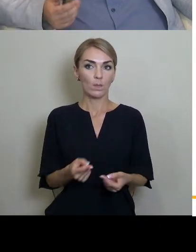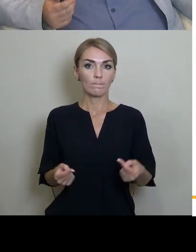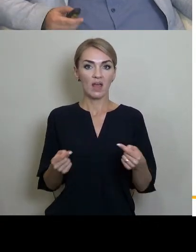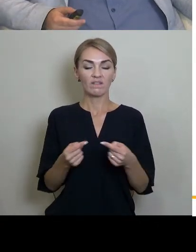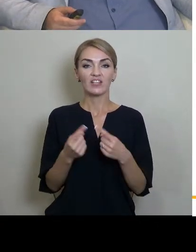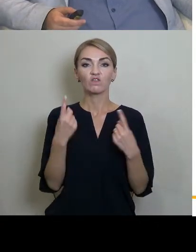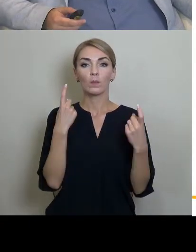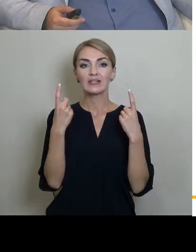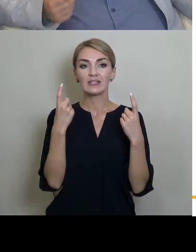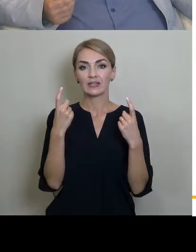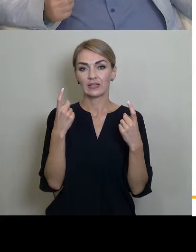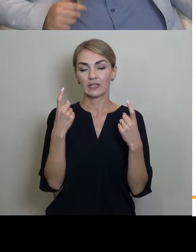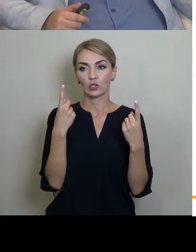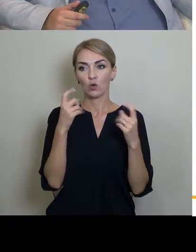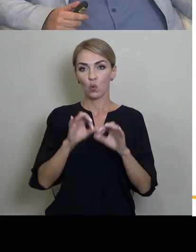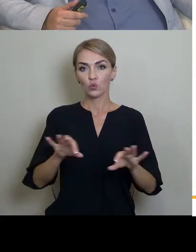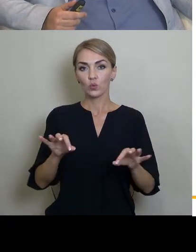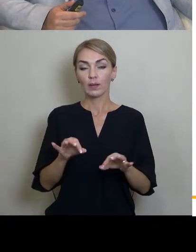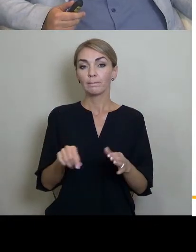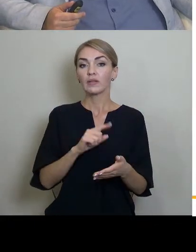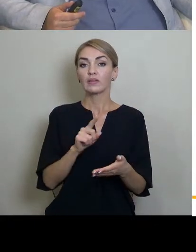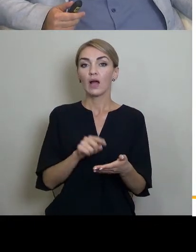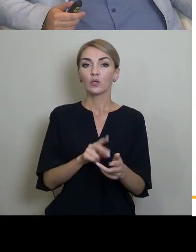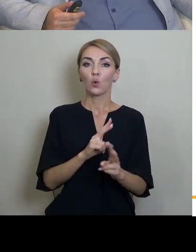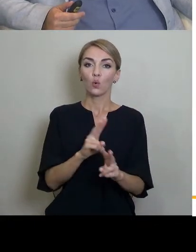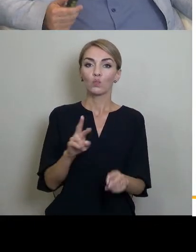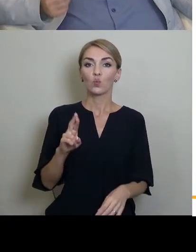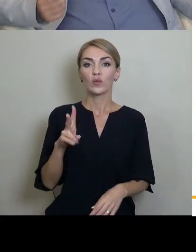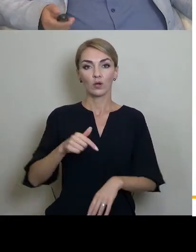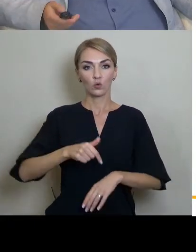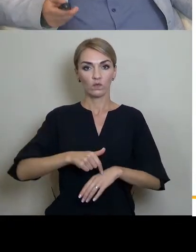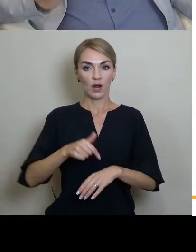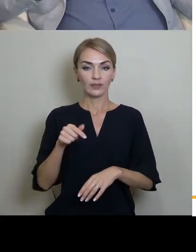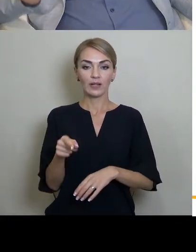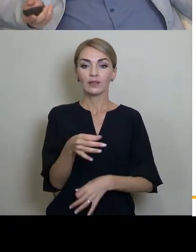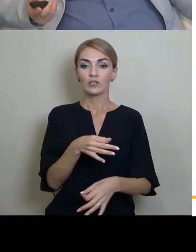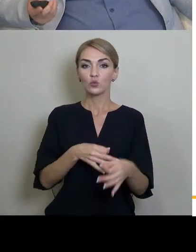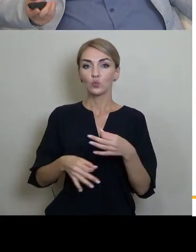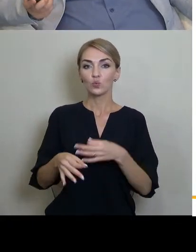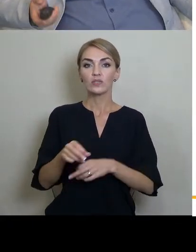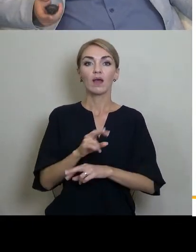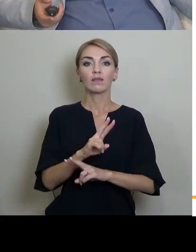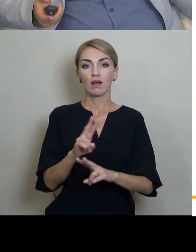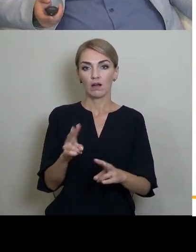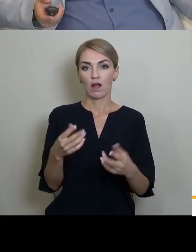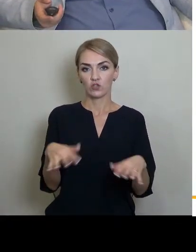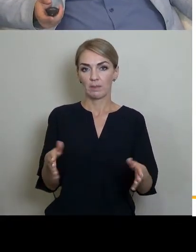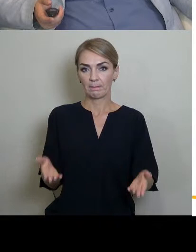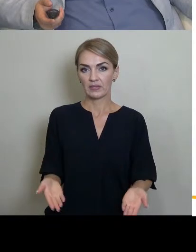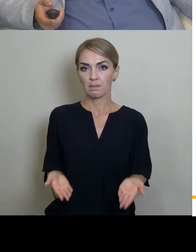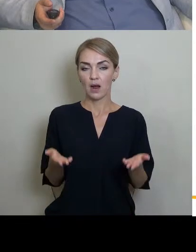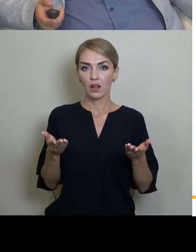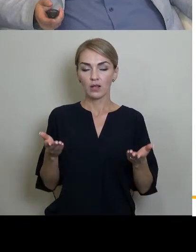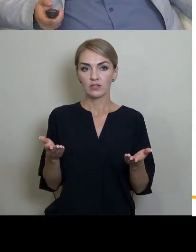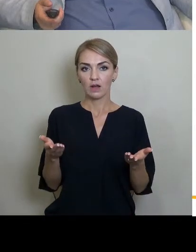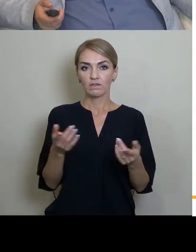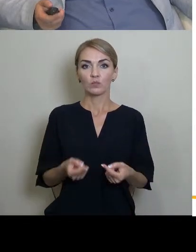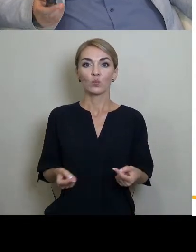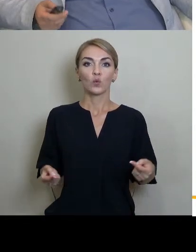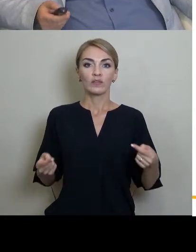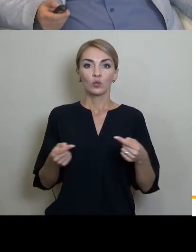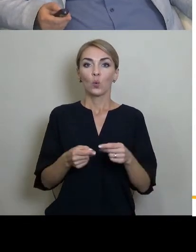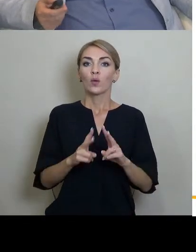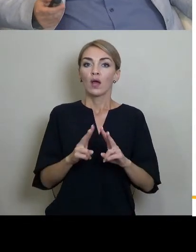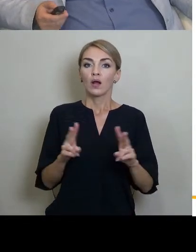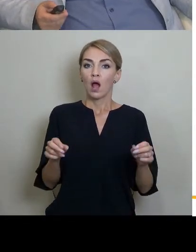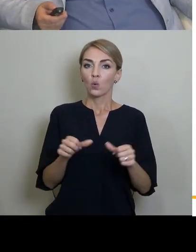constituencies, and that's why the information was spread about this issue. But who has to respond? Well, that's a